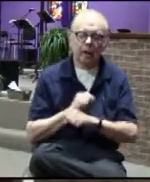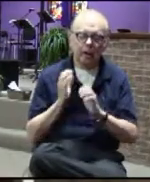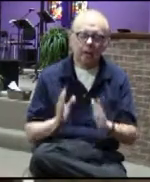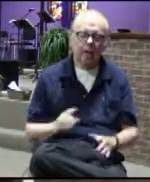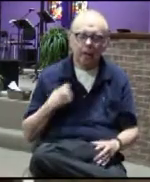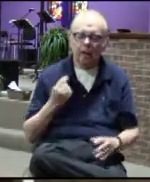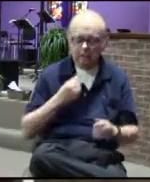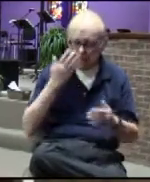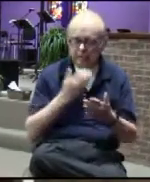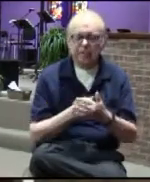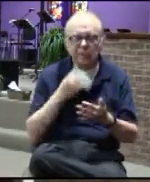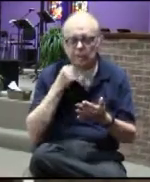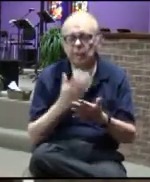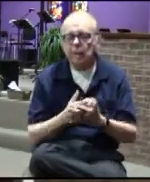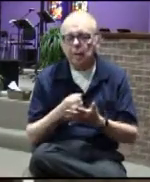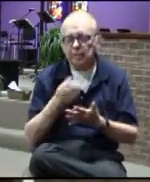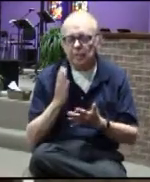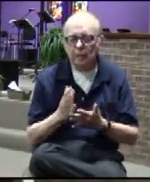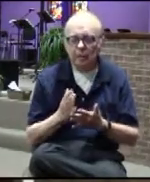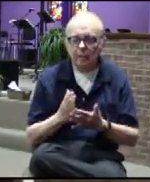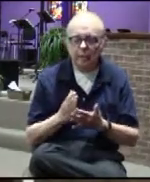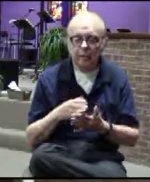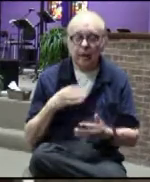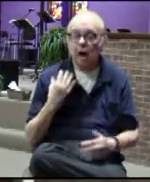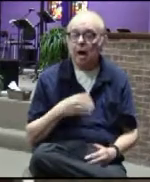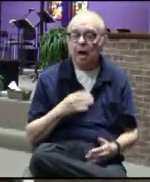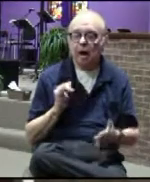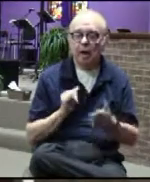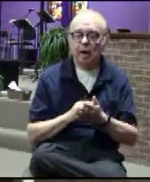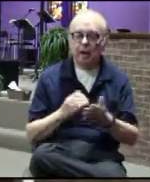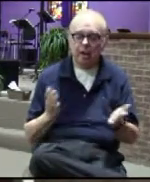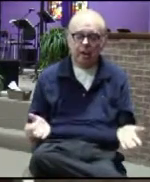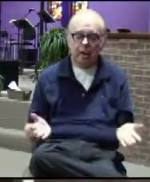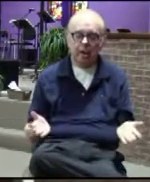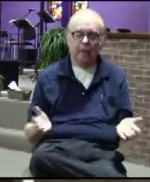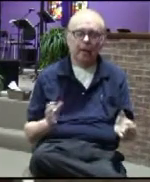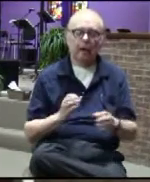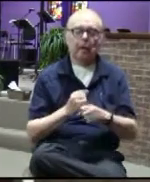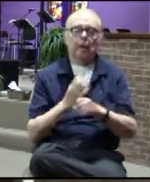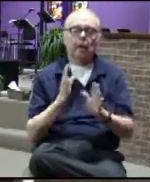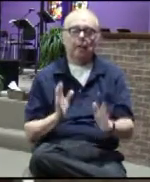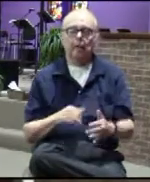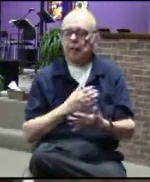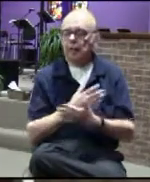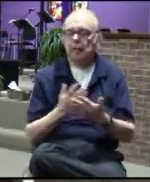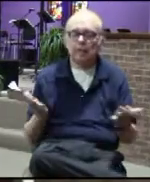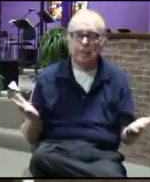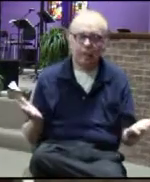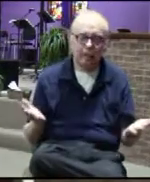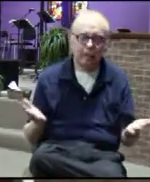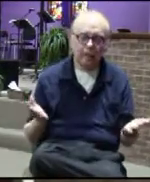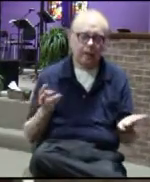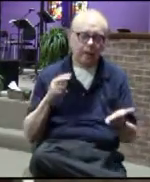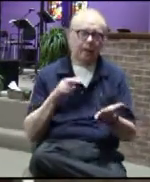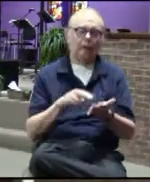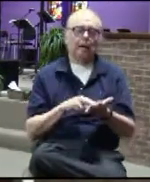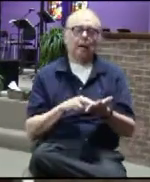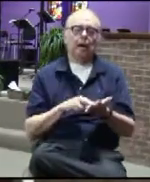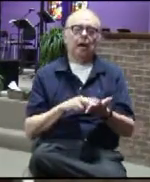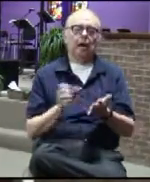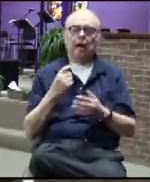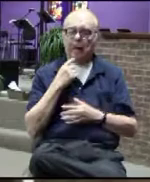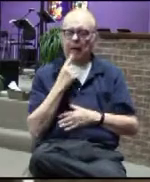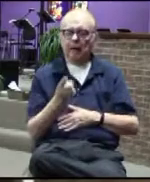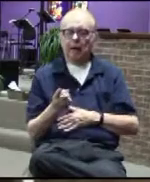been made sons and daughters it is awesome to hear the creator of everything stand up and